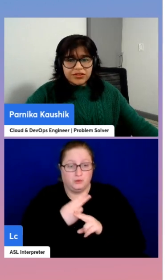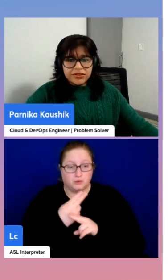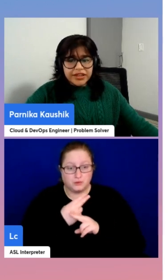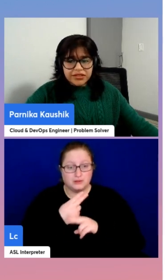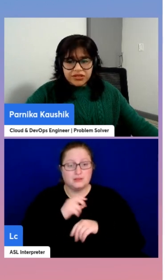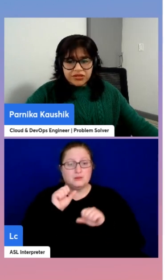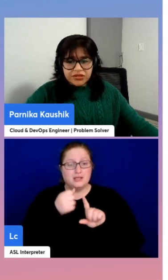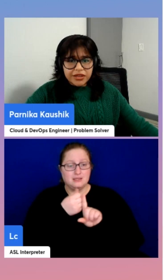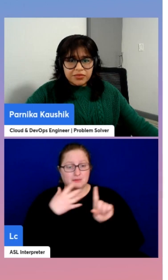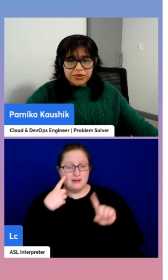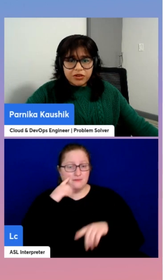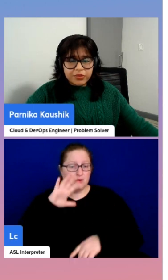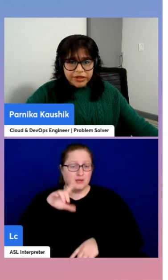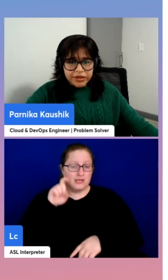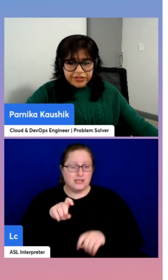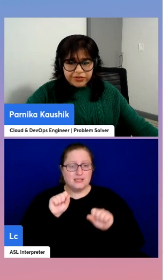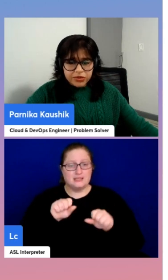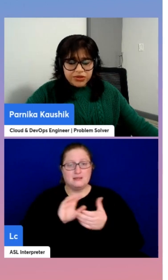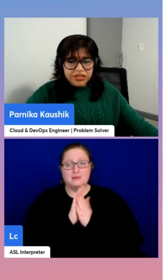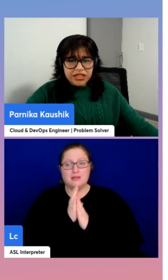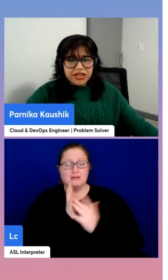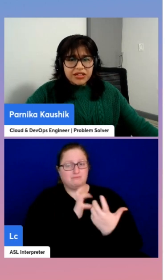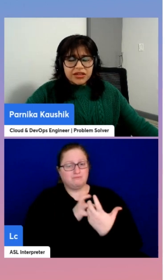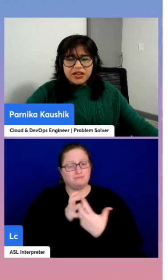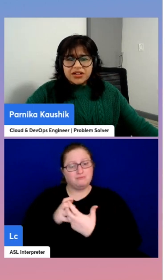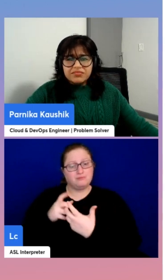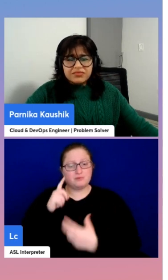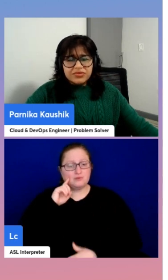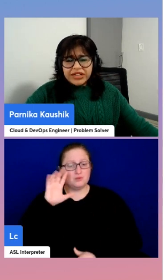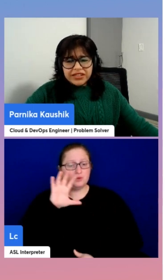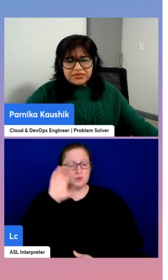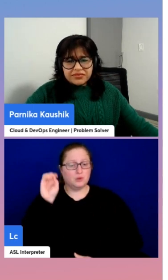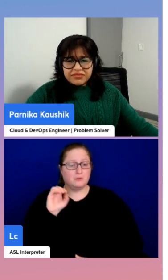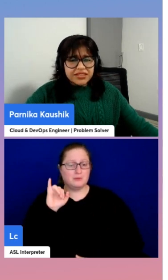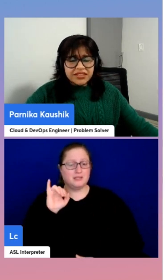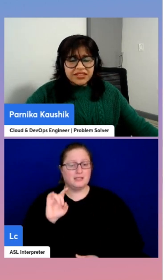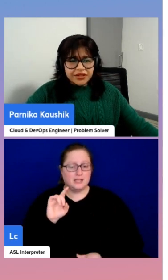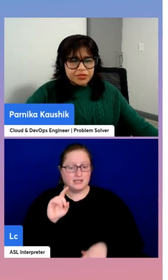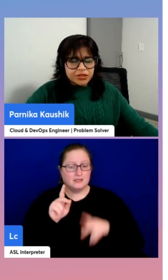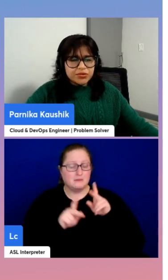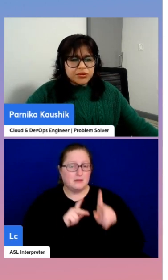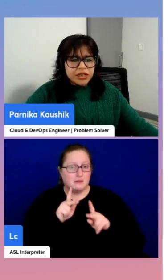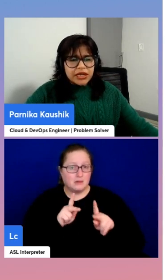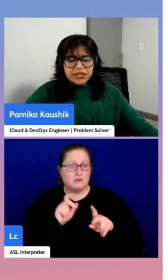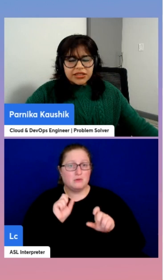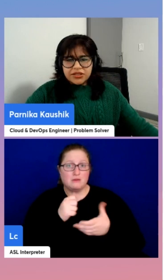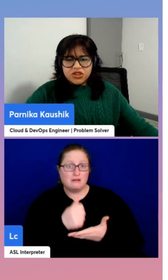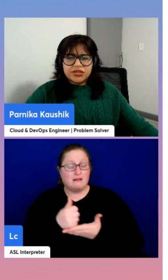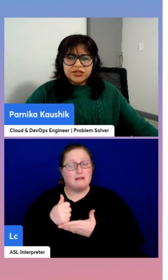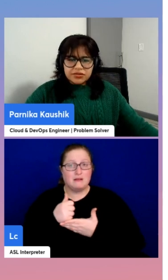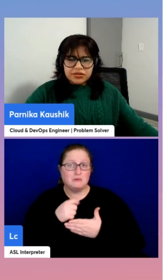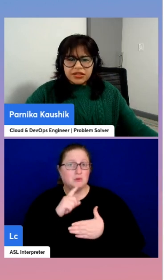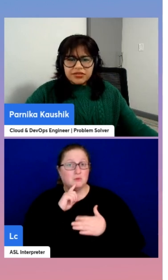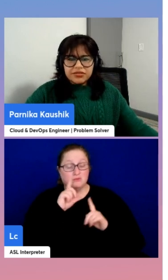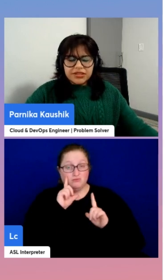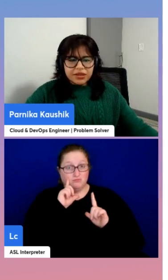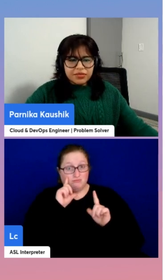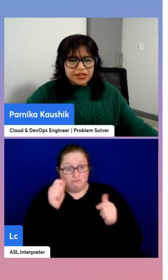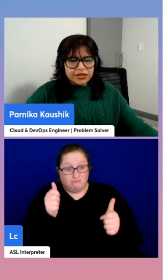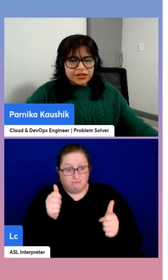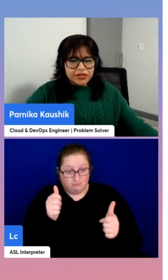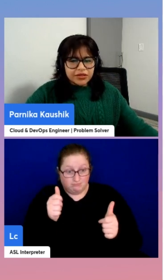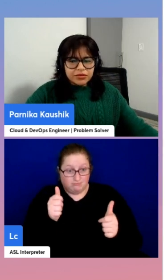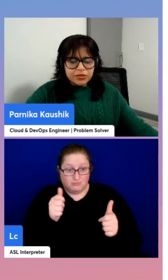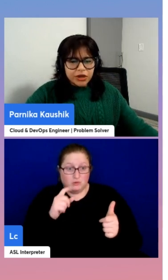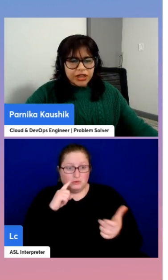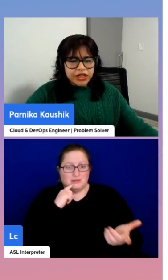needs, modularize it, to help your corporate ID folks. Really, it's entirely up to you. This is just